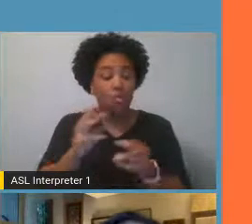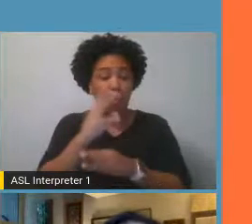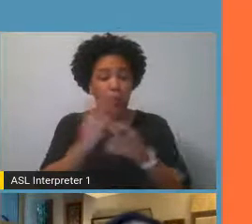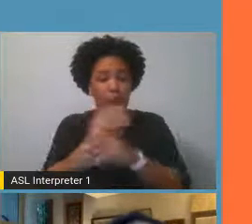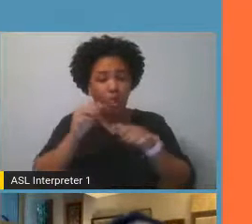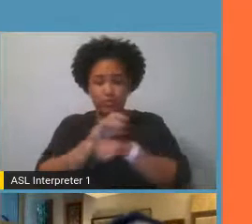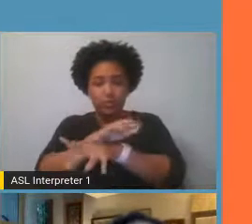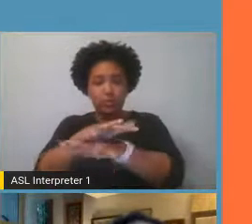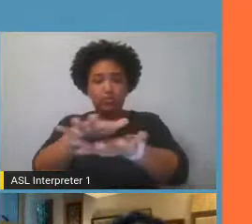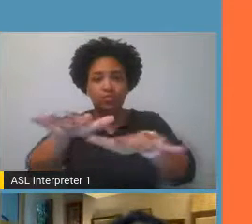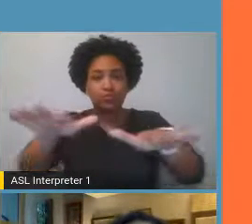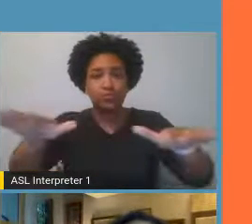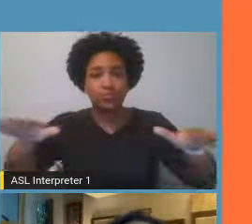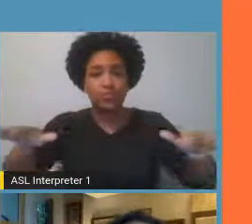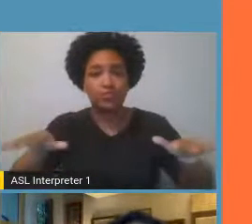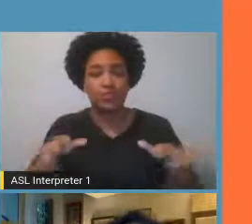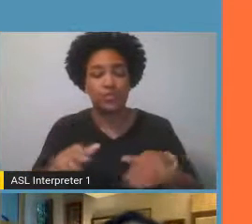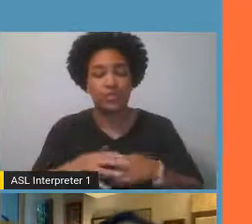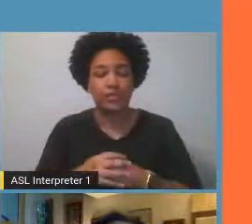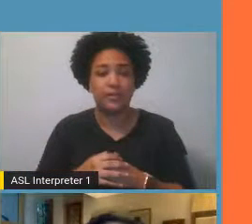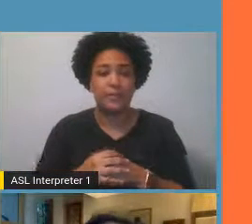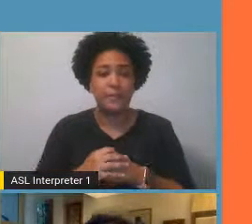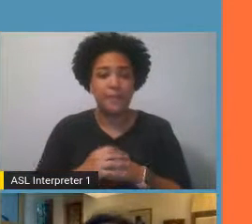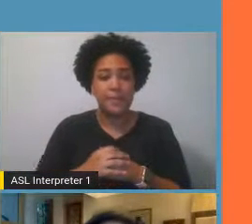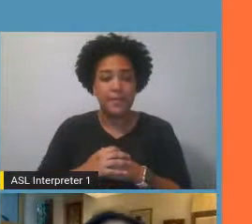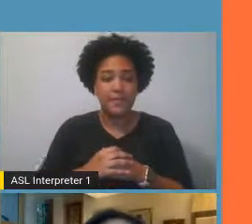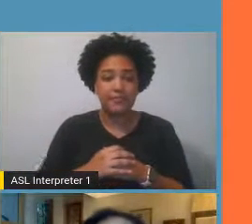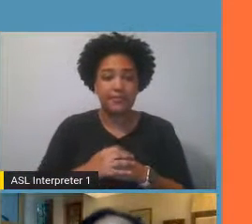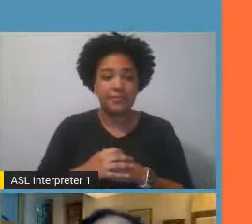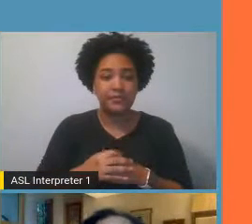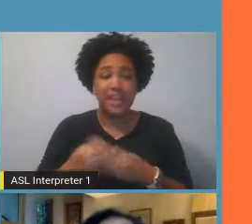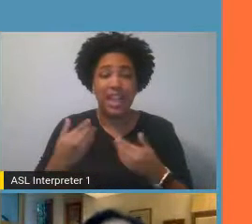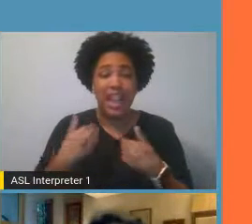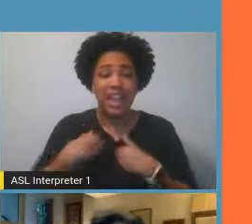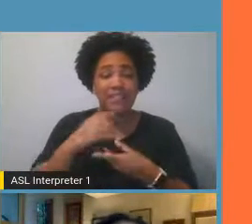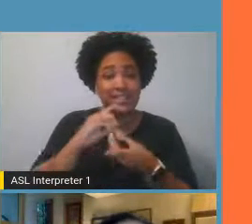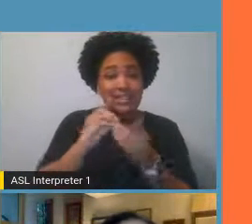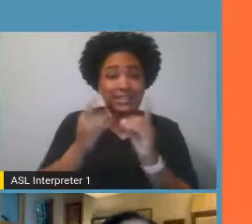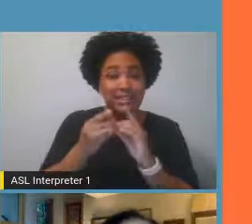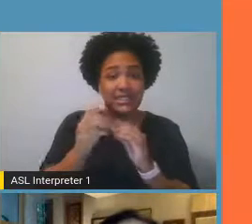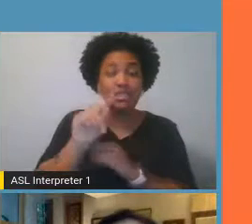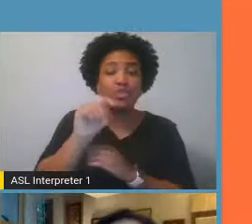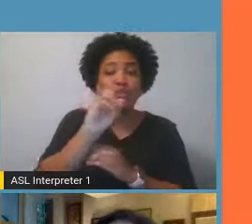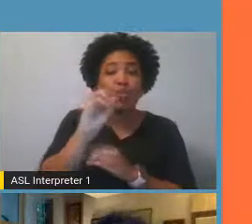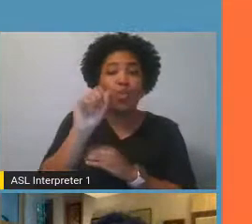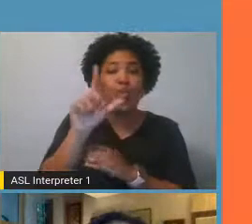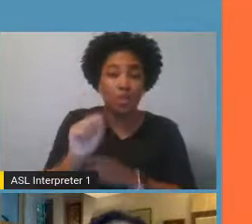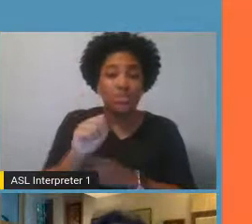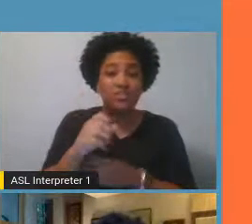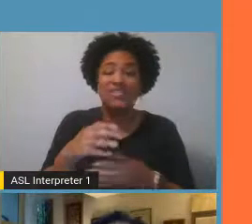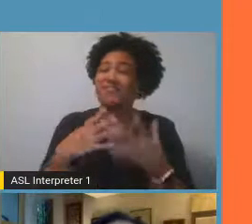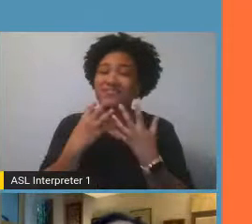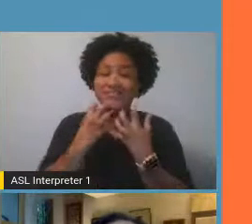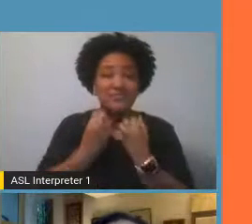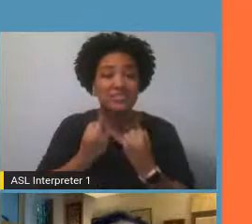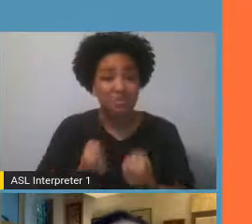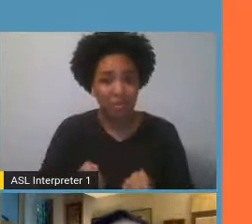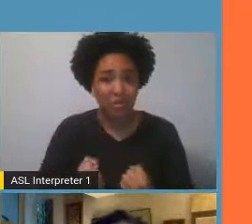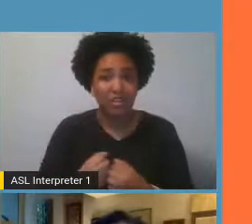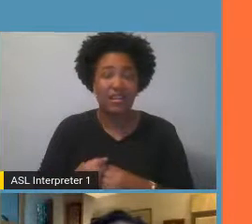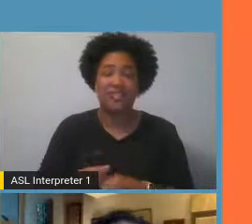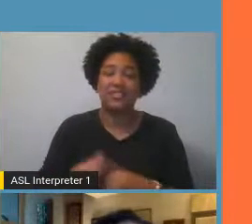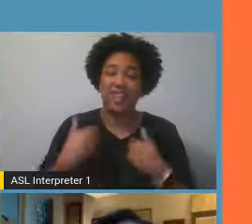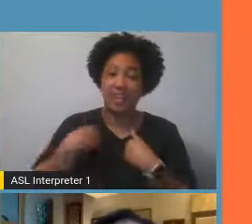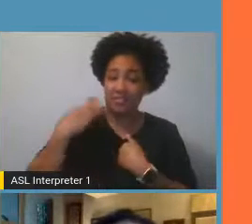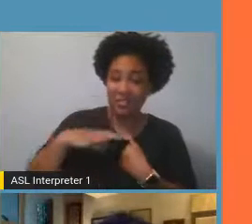these resources. And so the benefits of having these digitization tools that we can document and preserve this